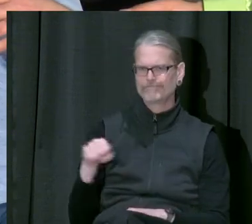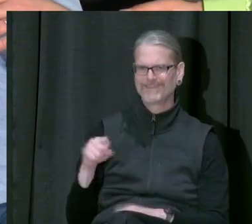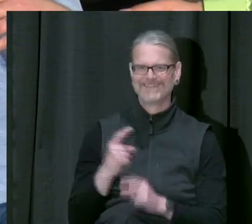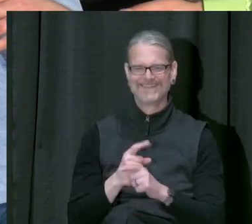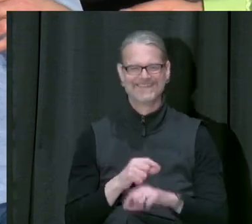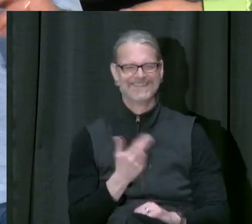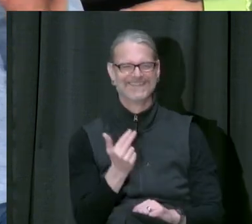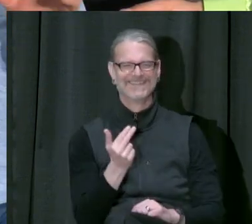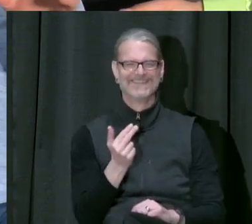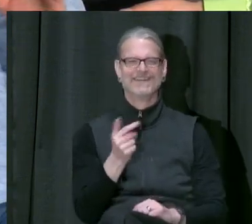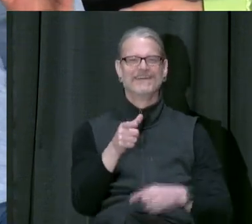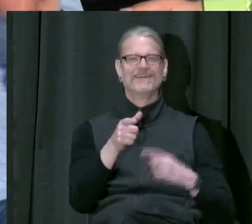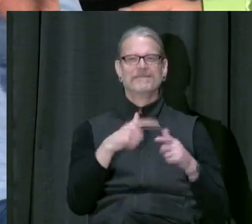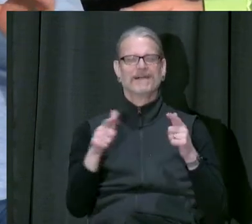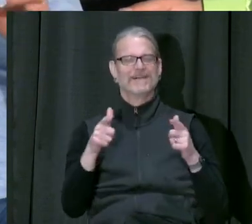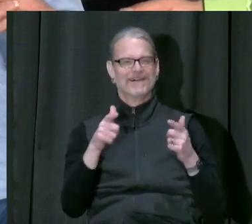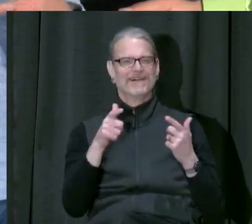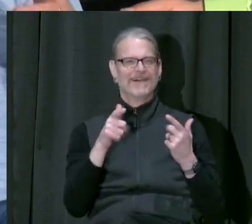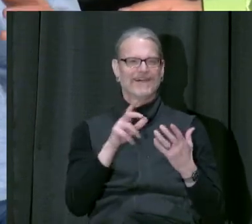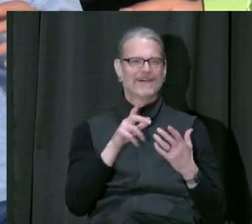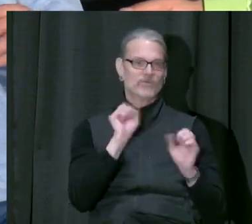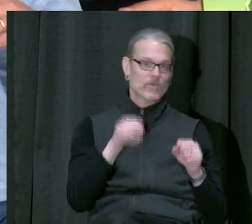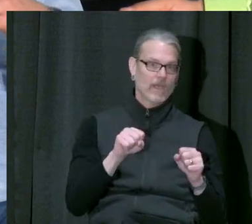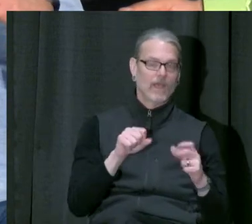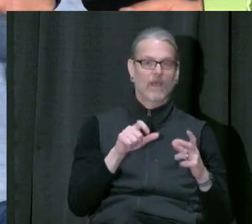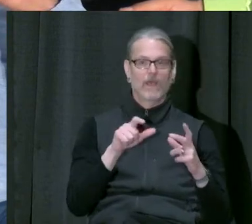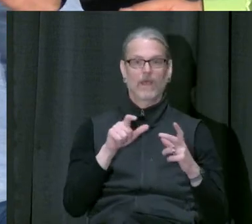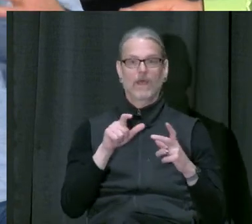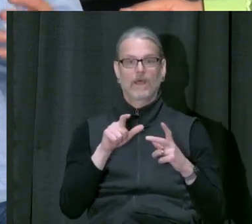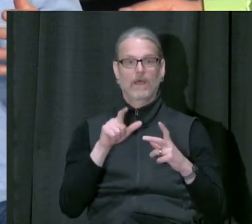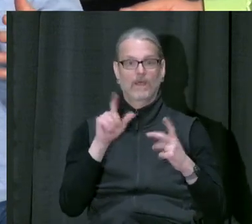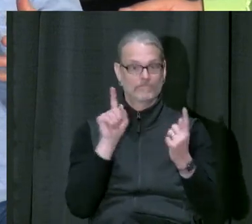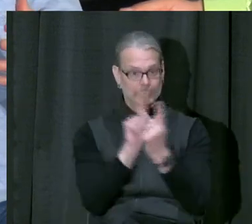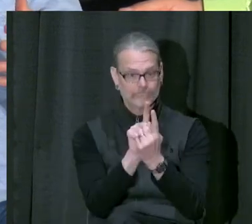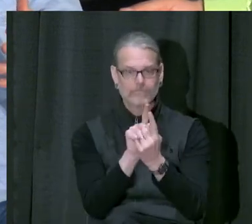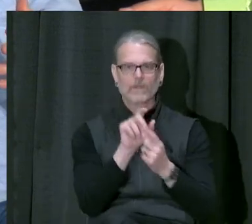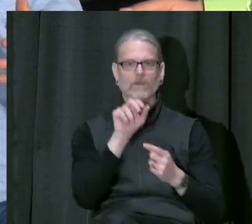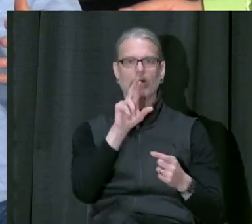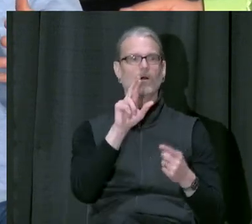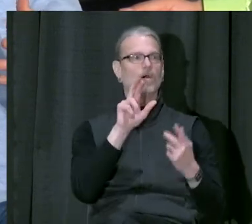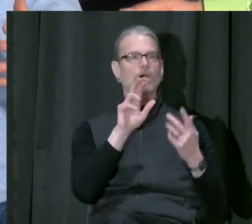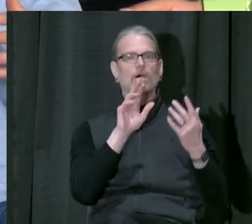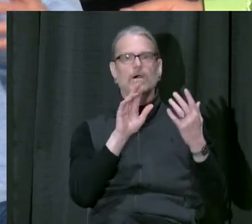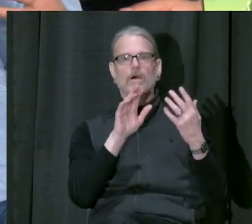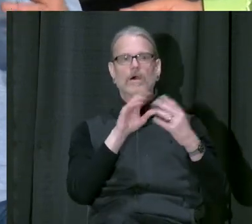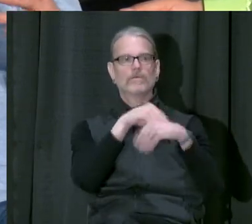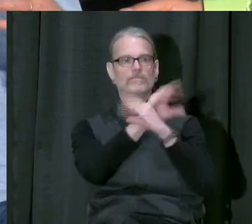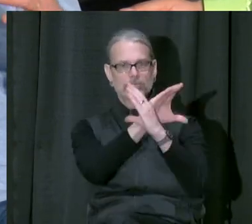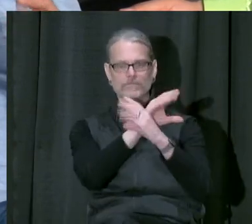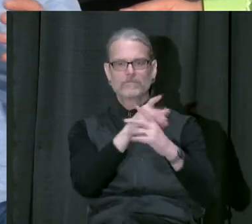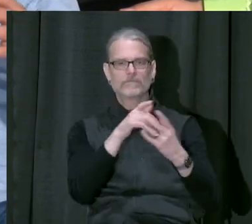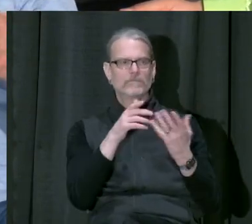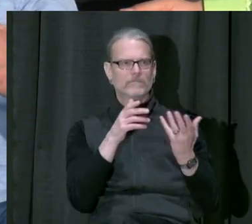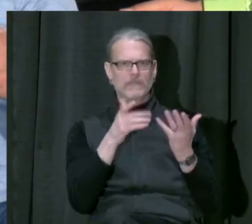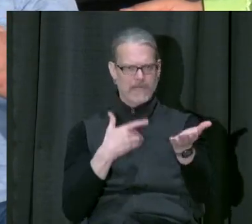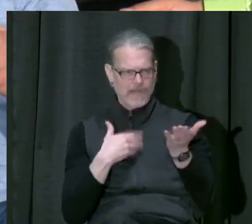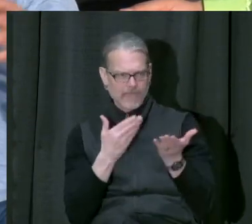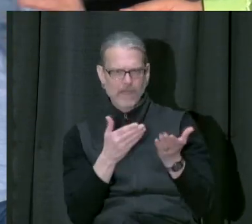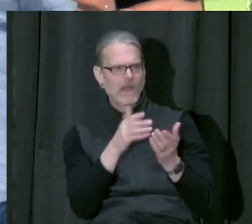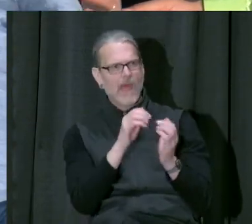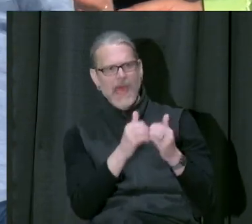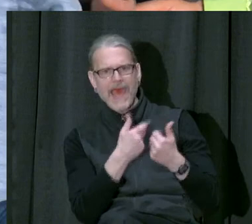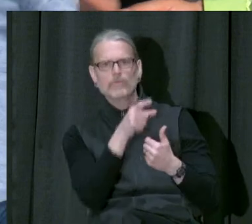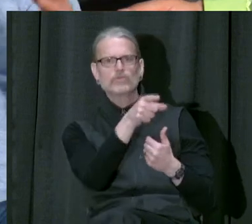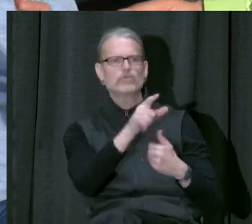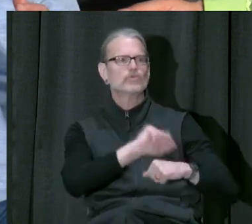can literally or virtually come in, evaluate your current workflow, just take a look at how you're creating your